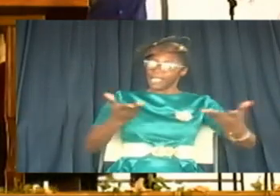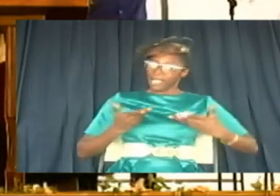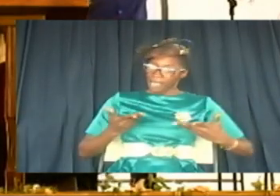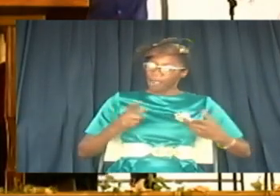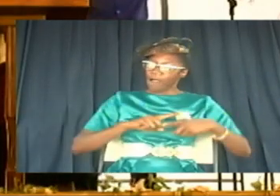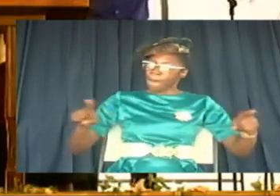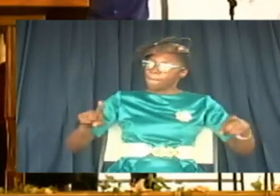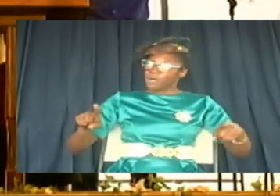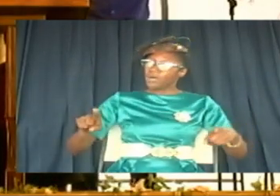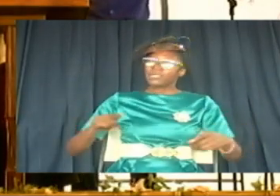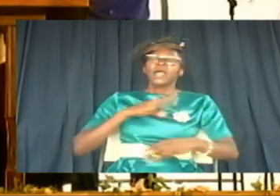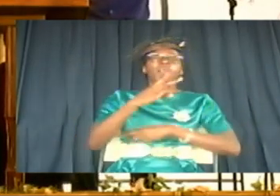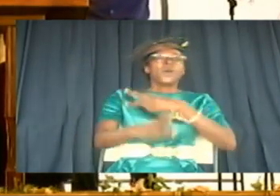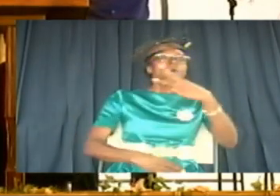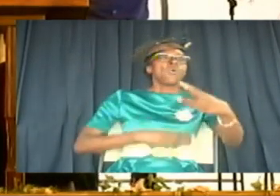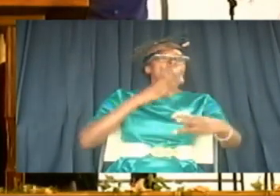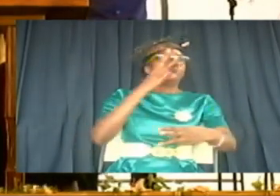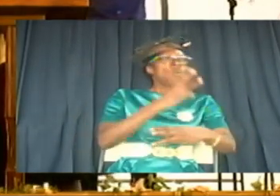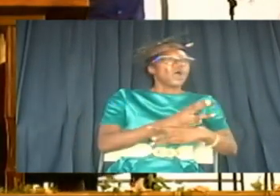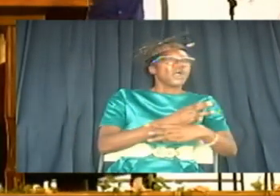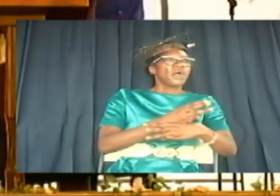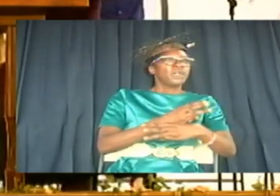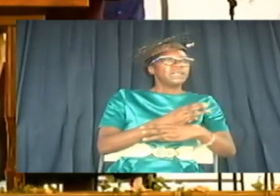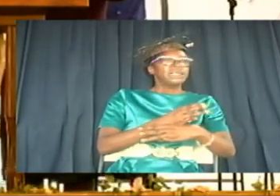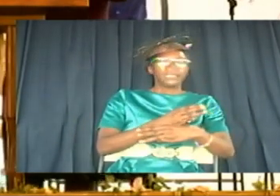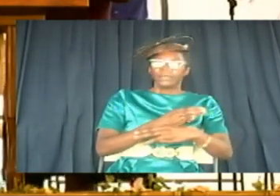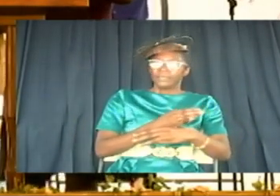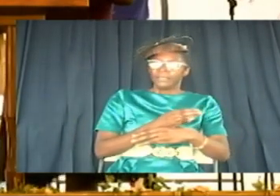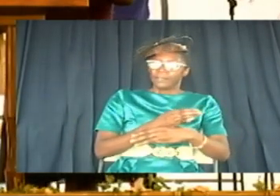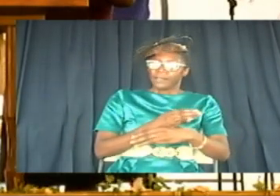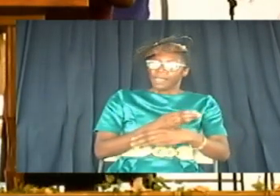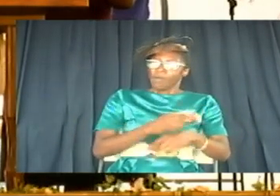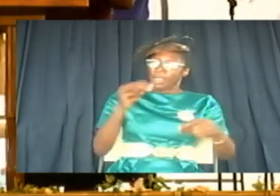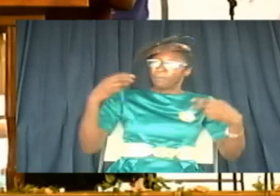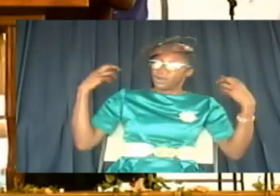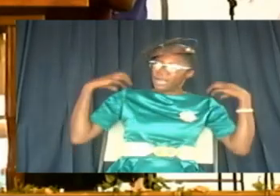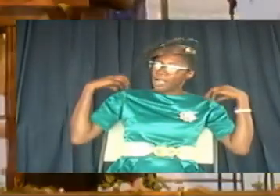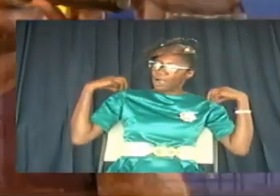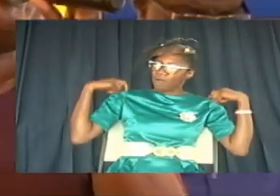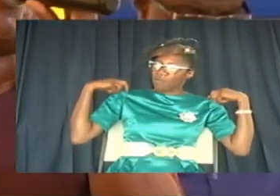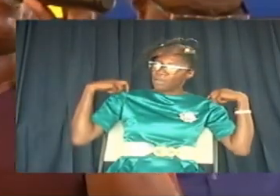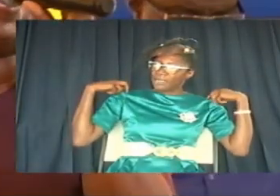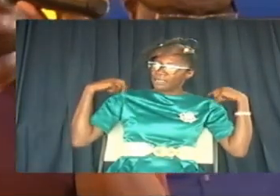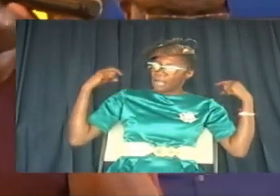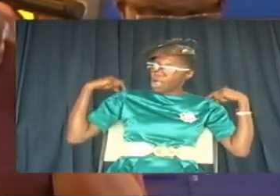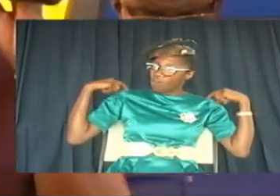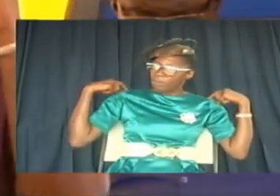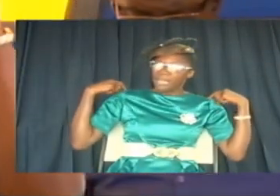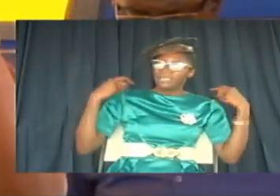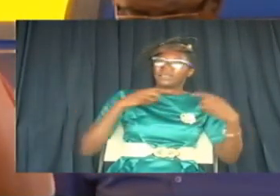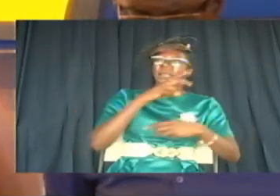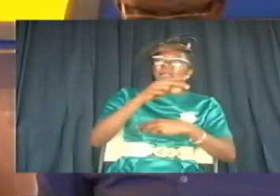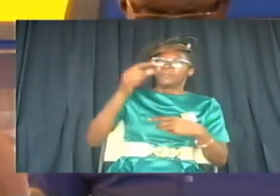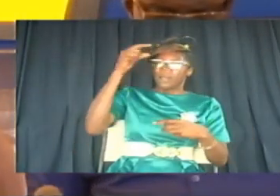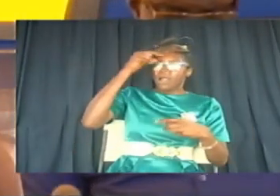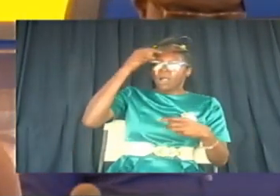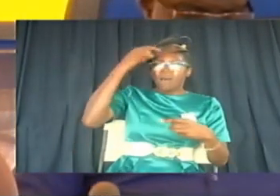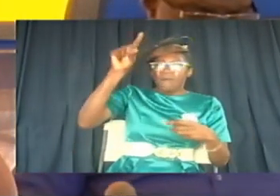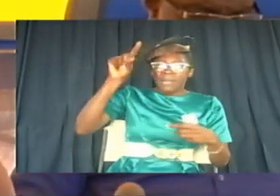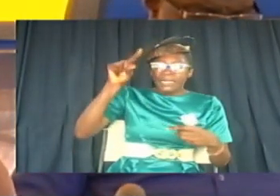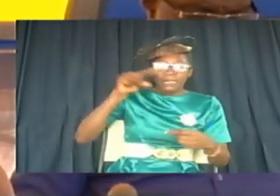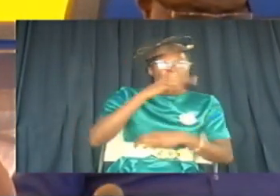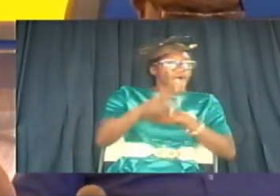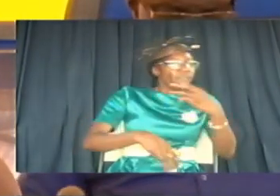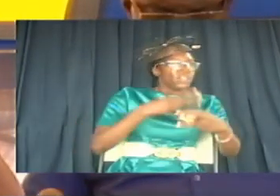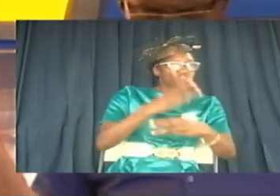this entire world. We place, Almighty God, the governments of this world into your hands. Lord Jesus, order